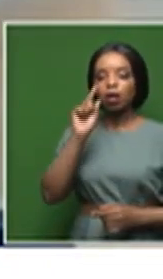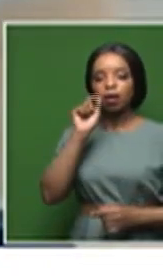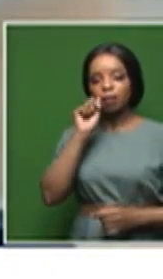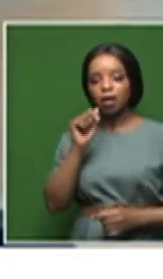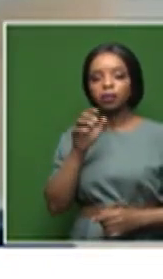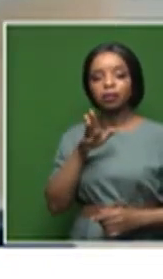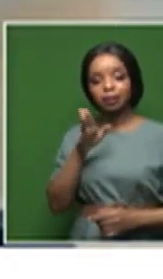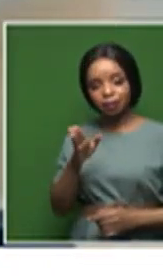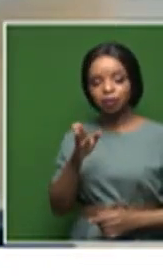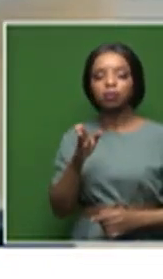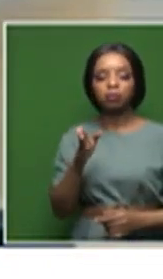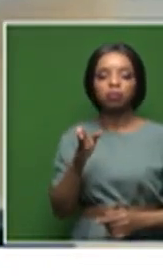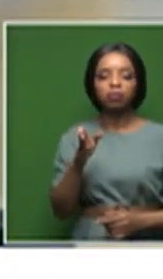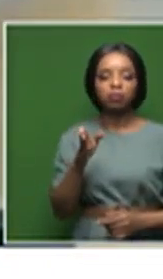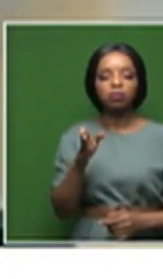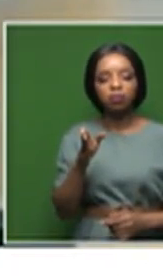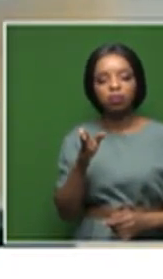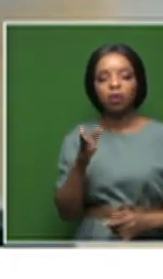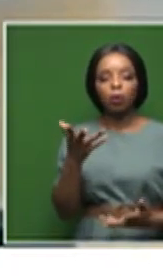she or he serves